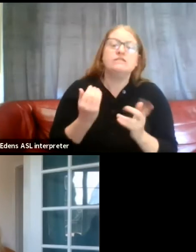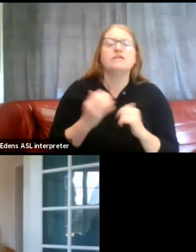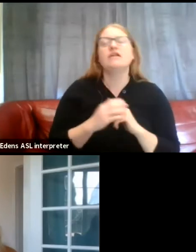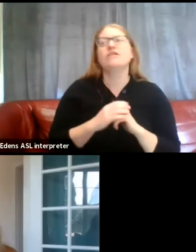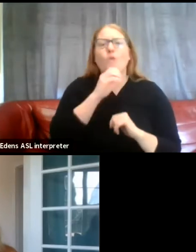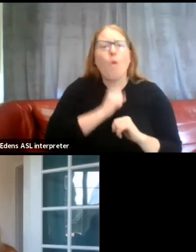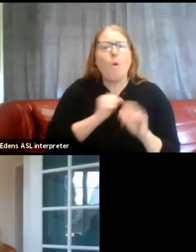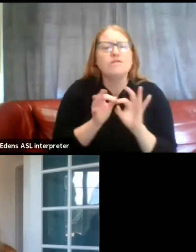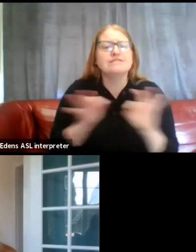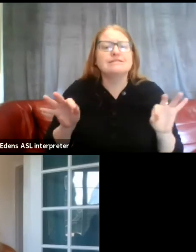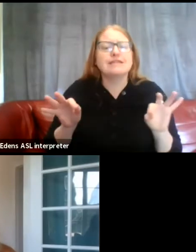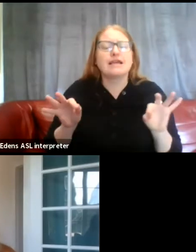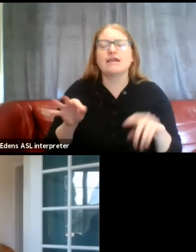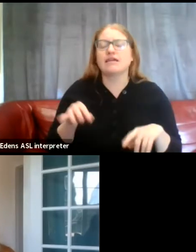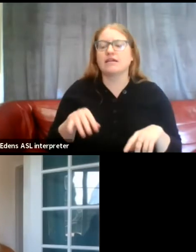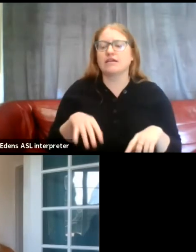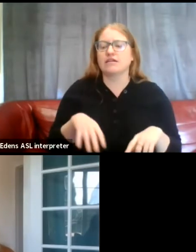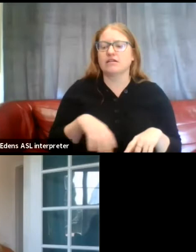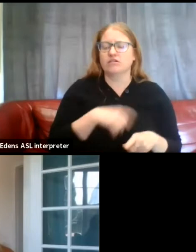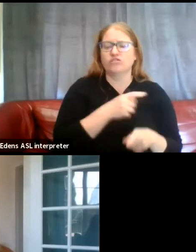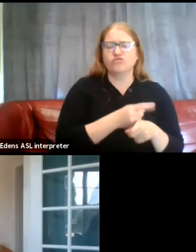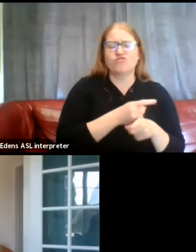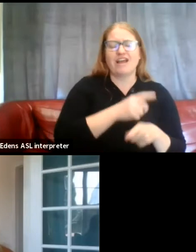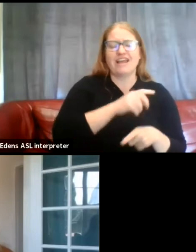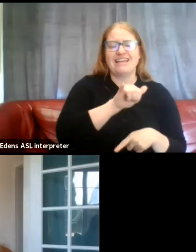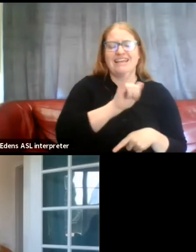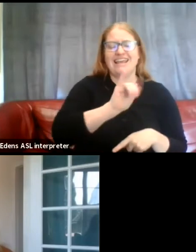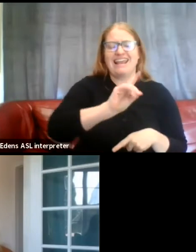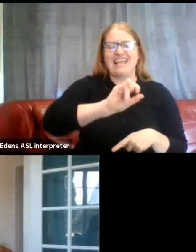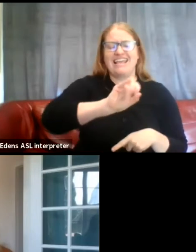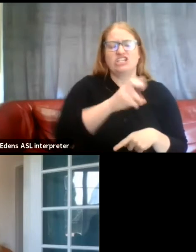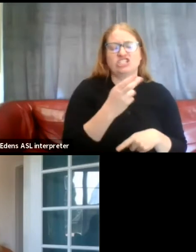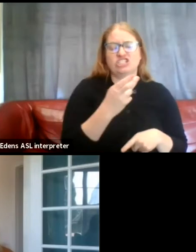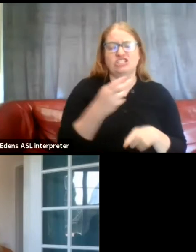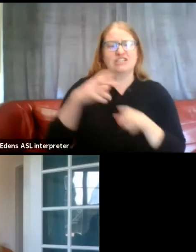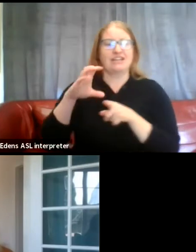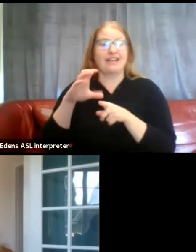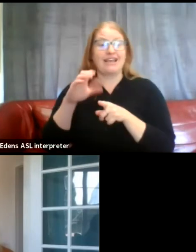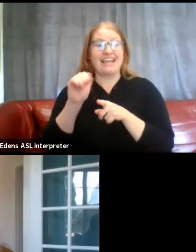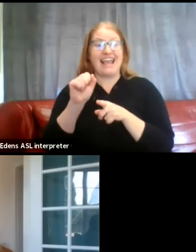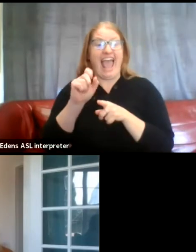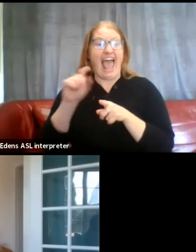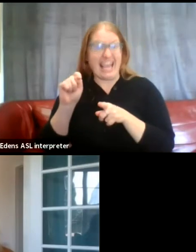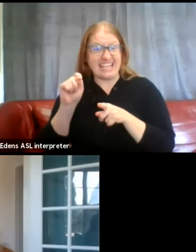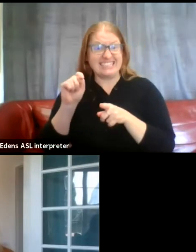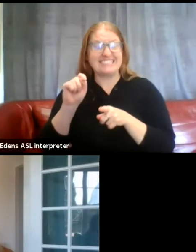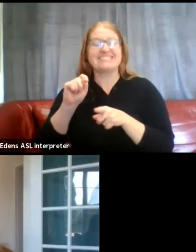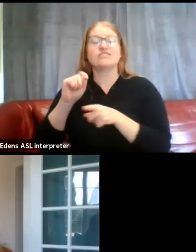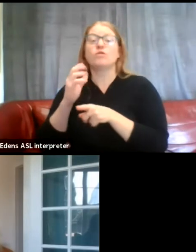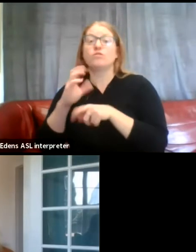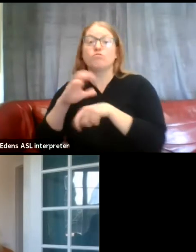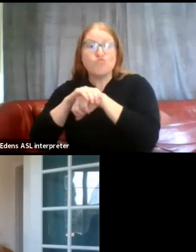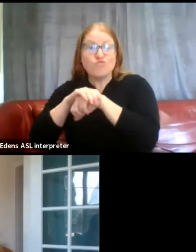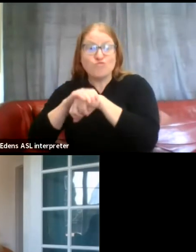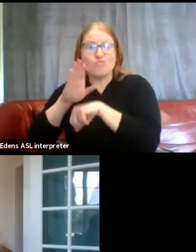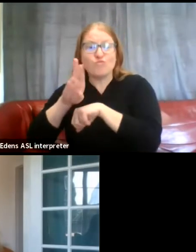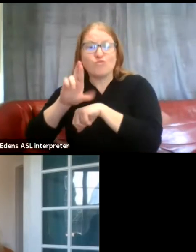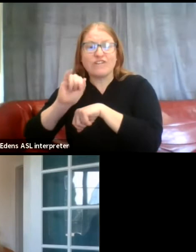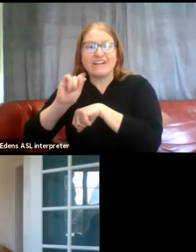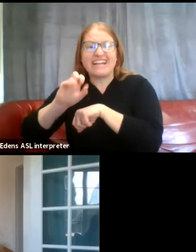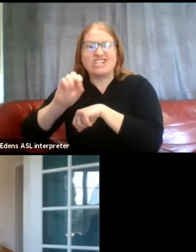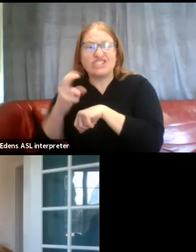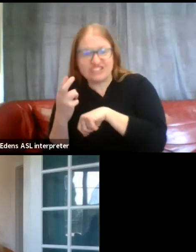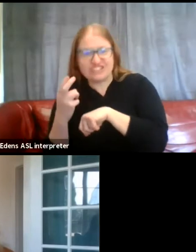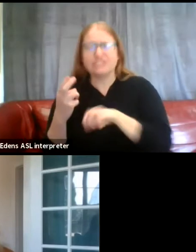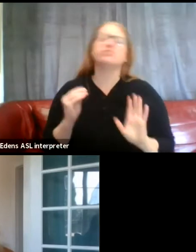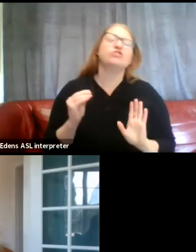know, write Yiddish, cast British. Mm-hmm. And there's definitely, I don't think it's a question of whether